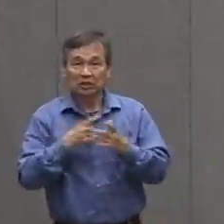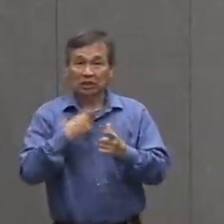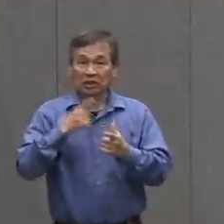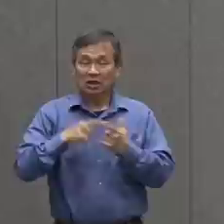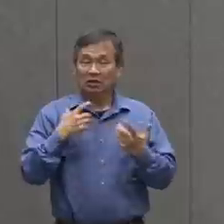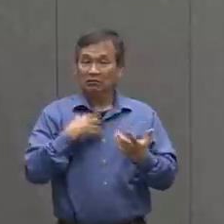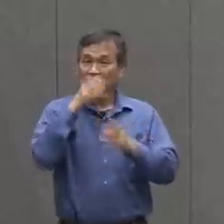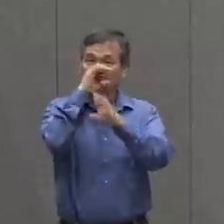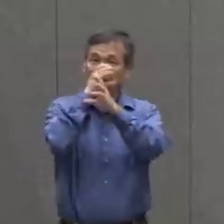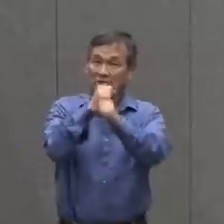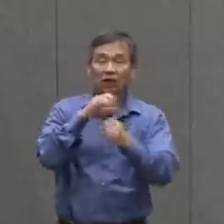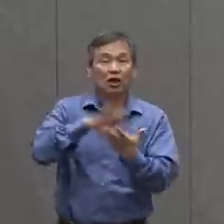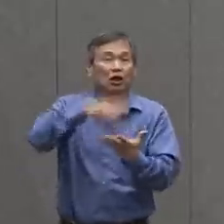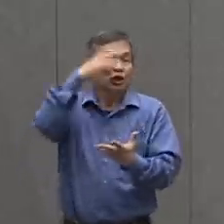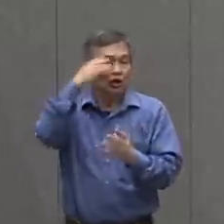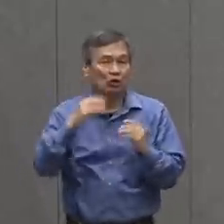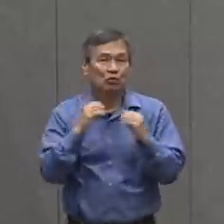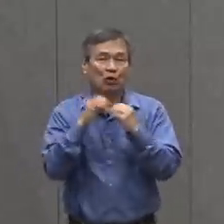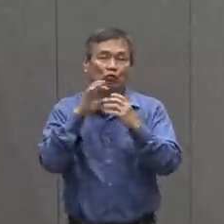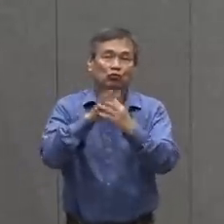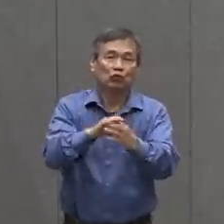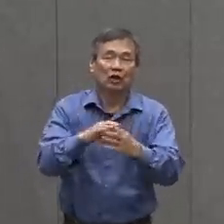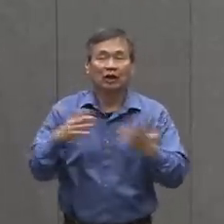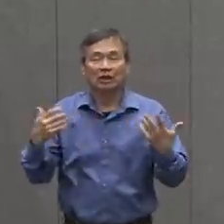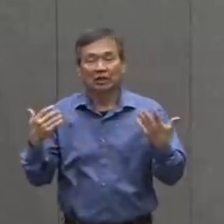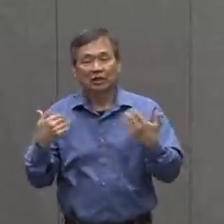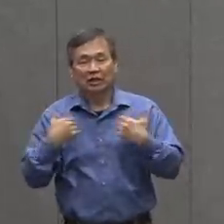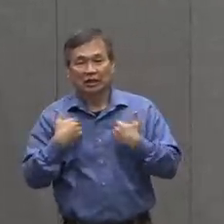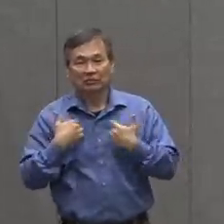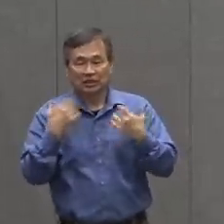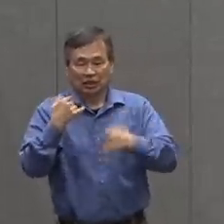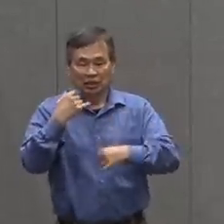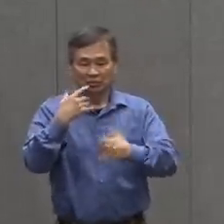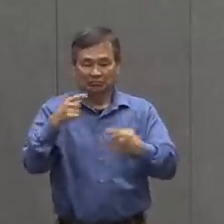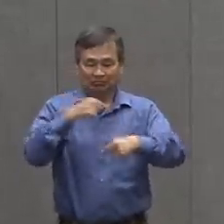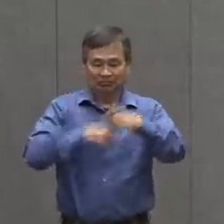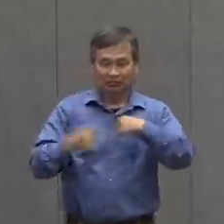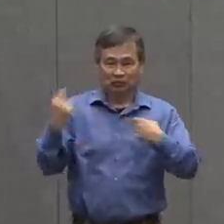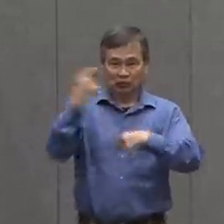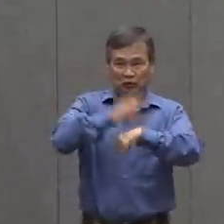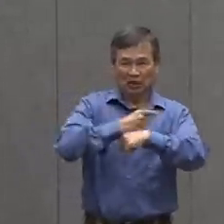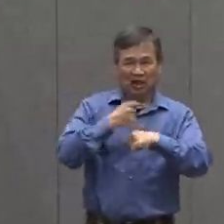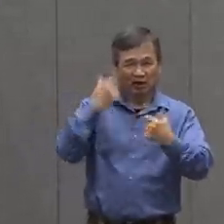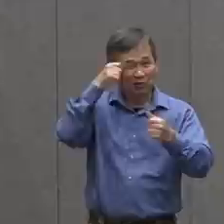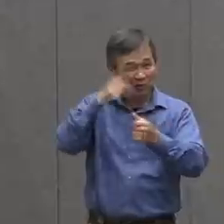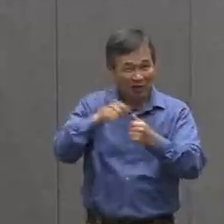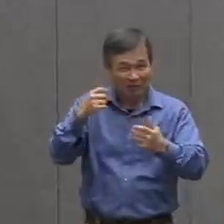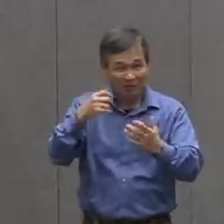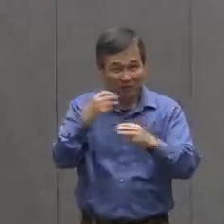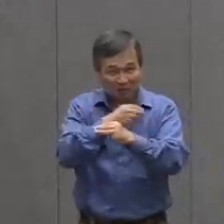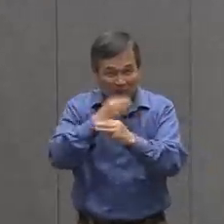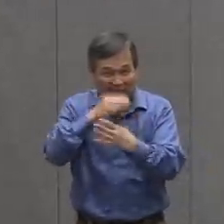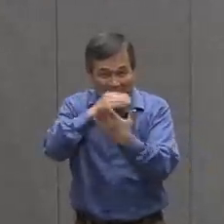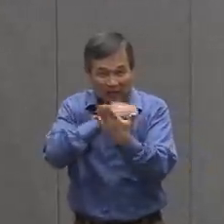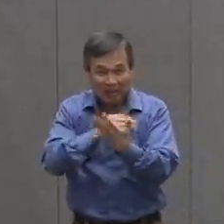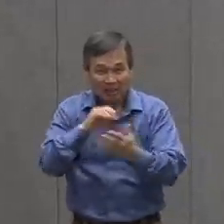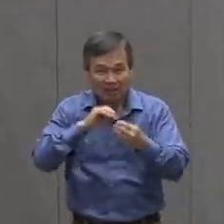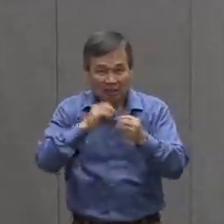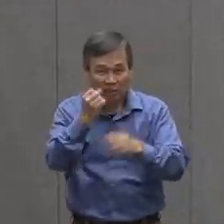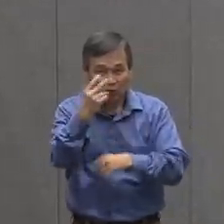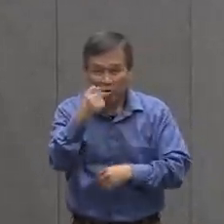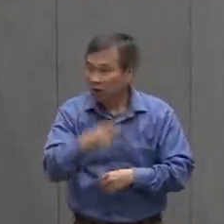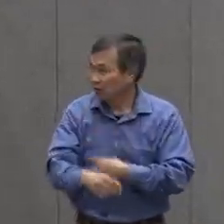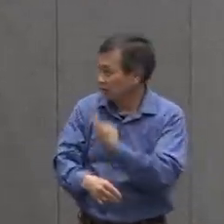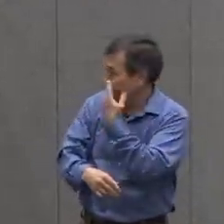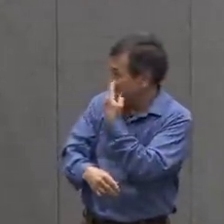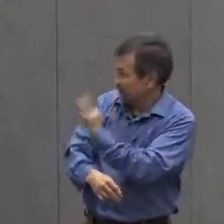about. Today for our math lesson, we started by learning about the number 12. You can see back here.